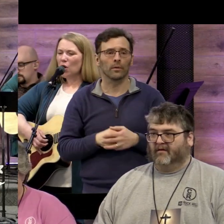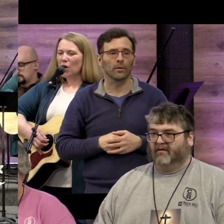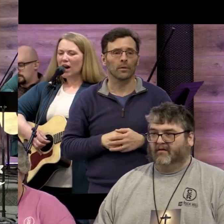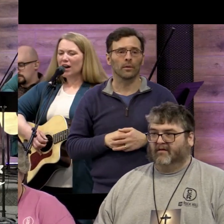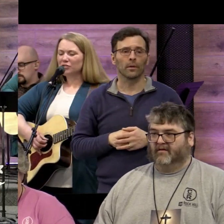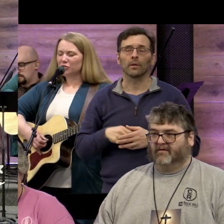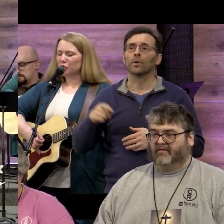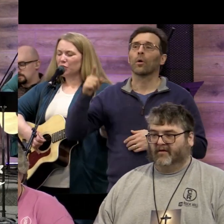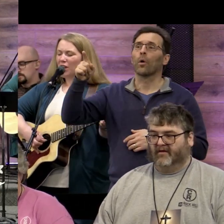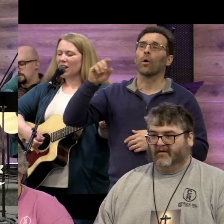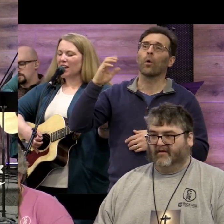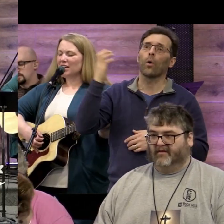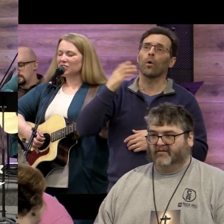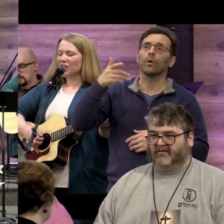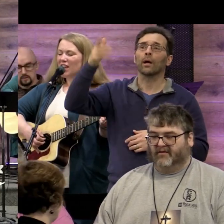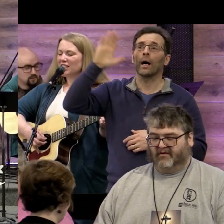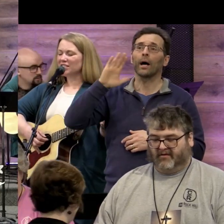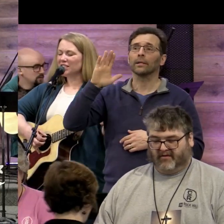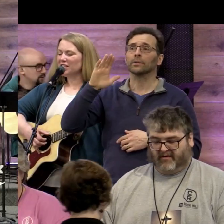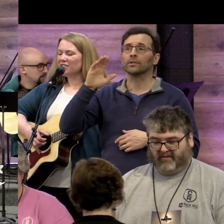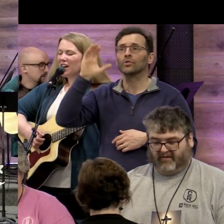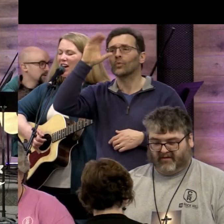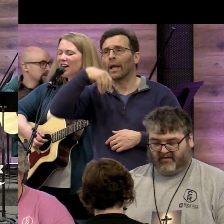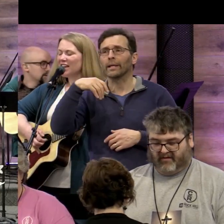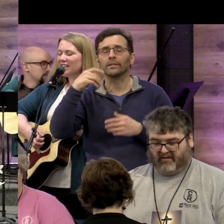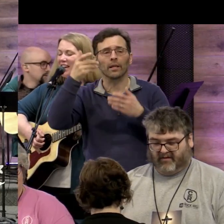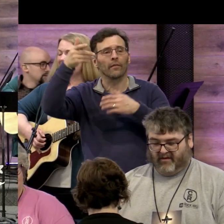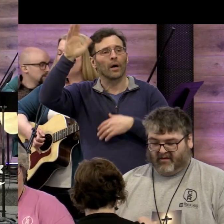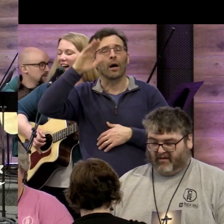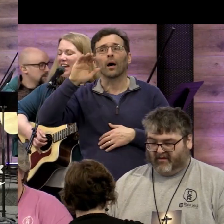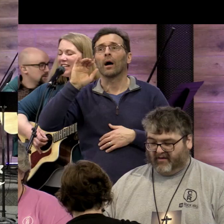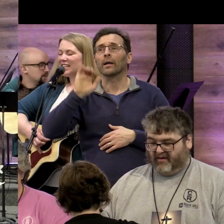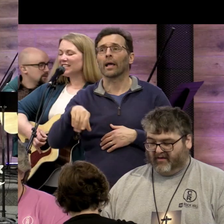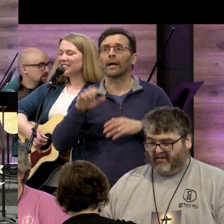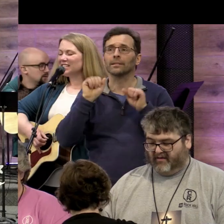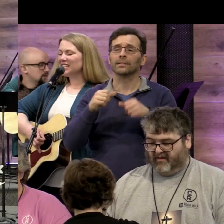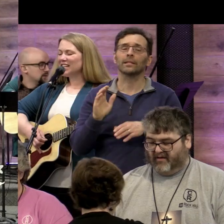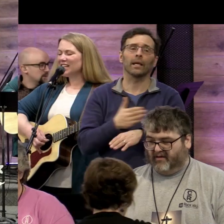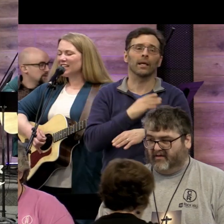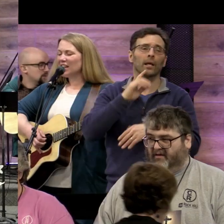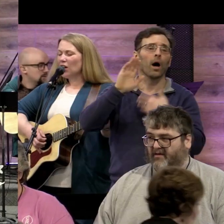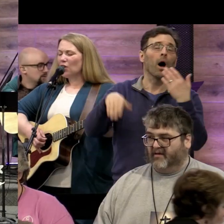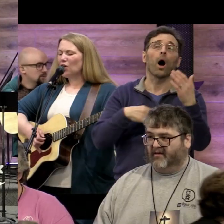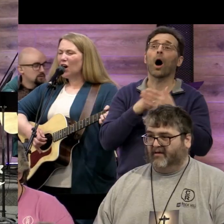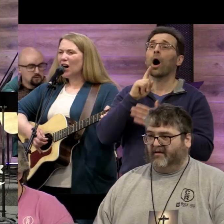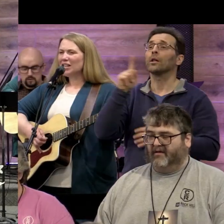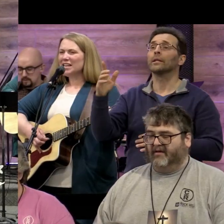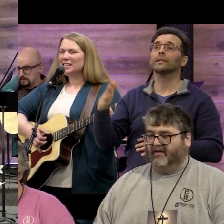See you.